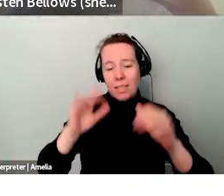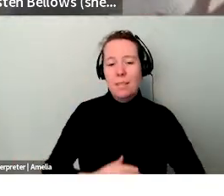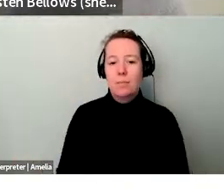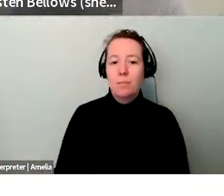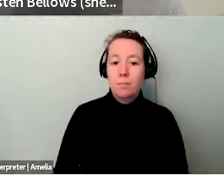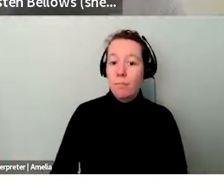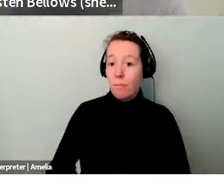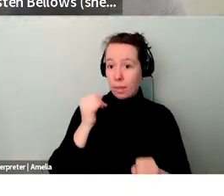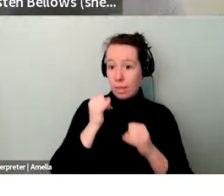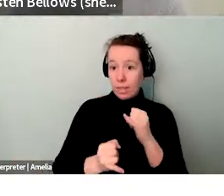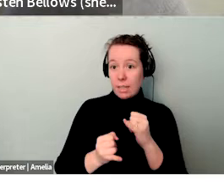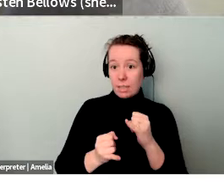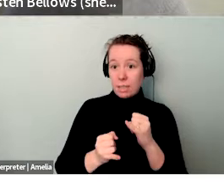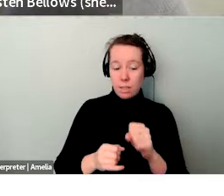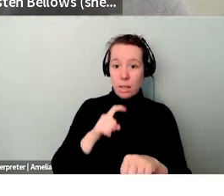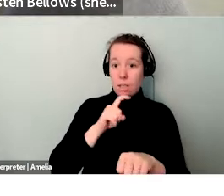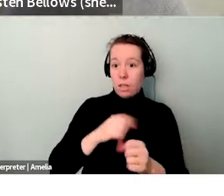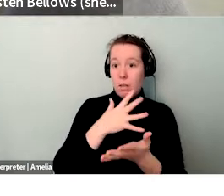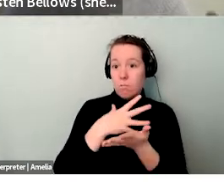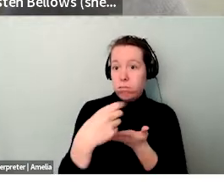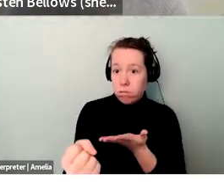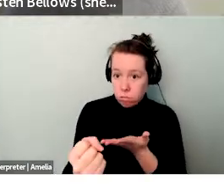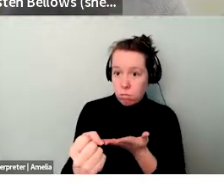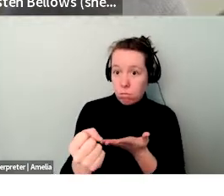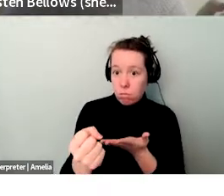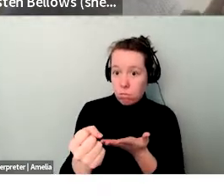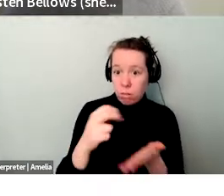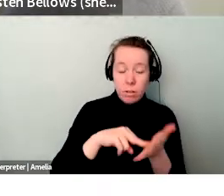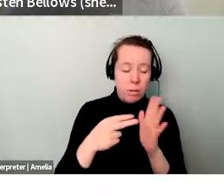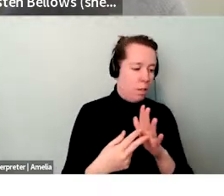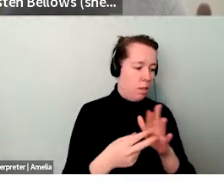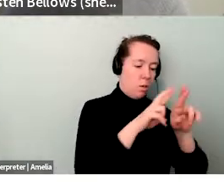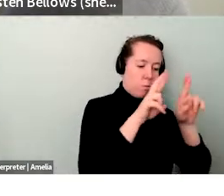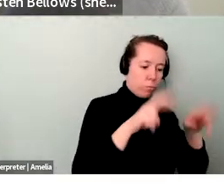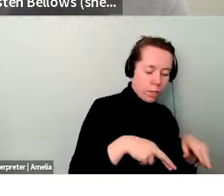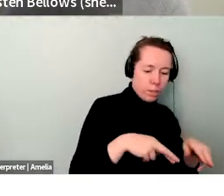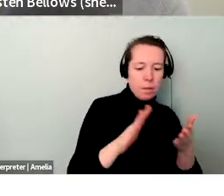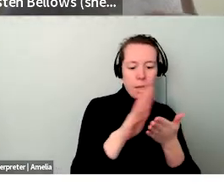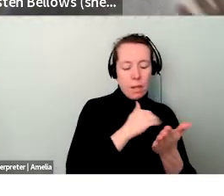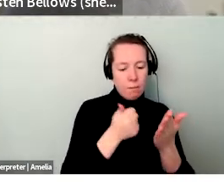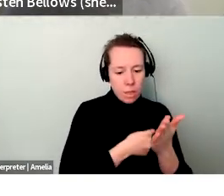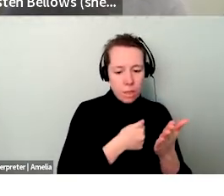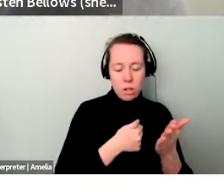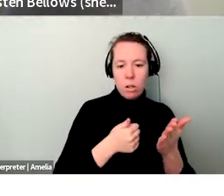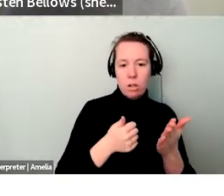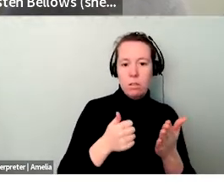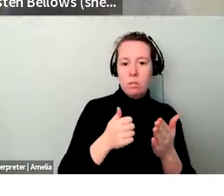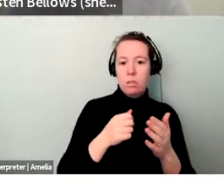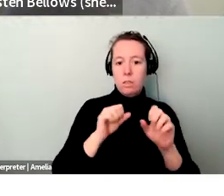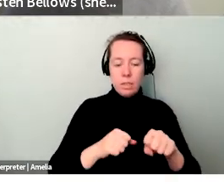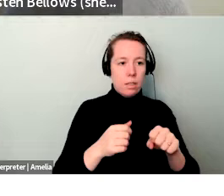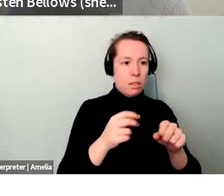is time consuming. So the amount of time it takes to find a job, create a resume, cover letter, and apply, it can be a